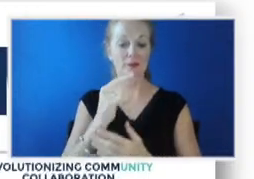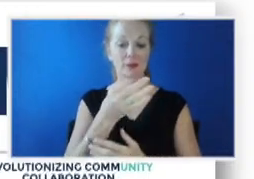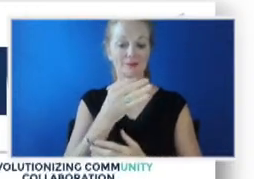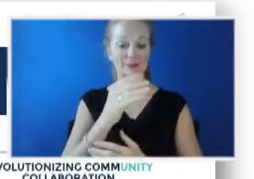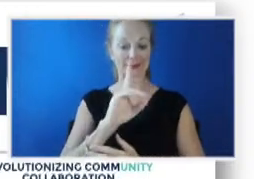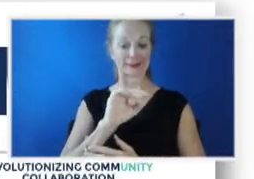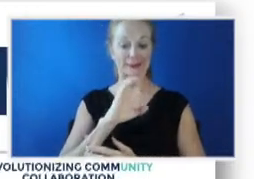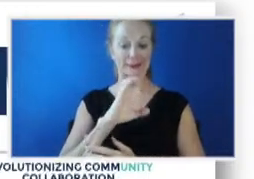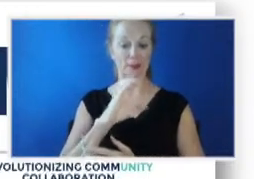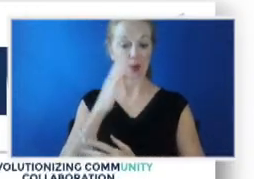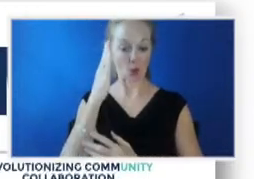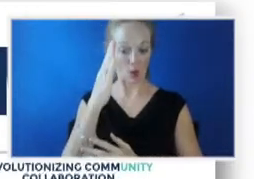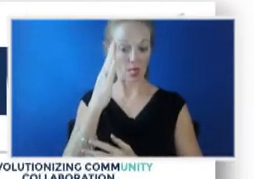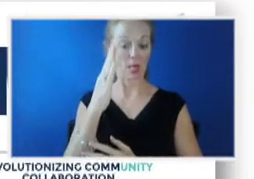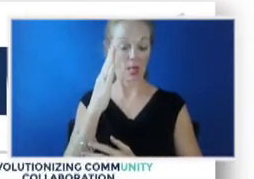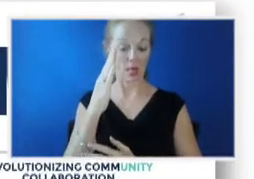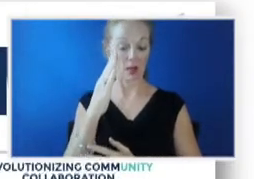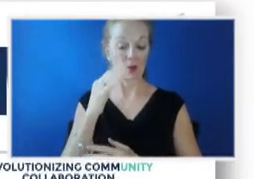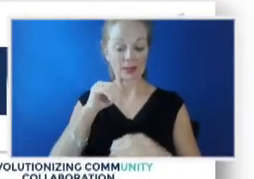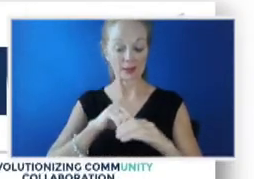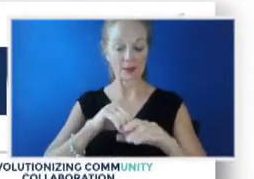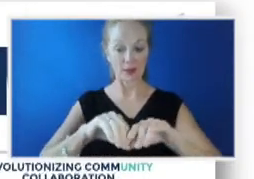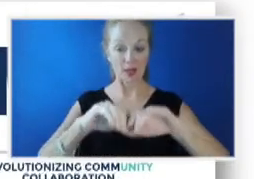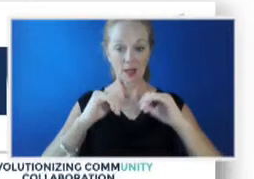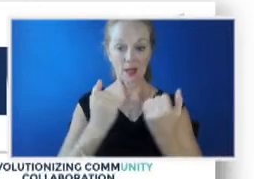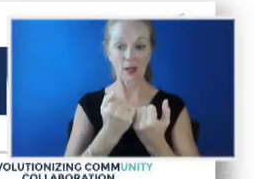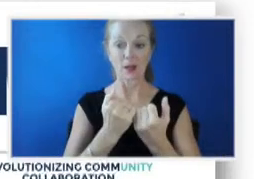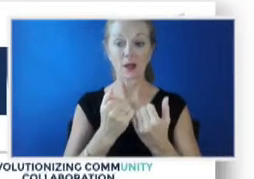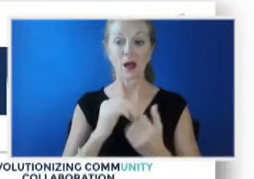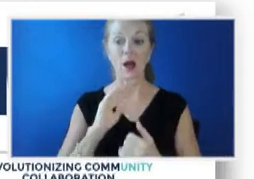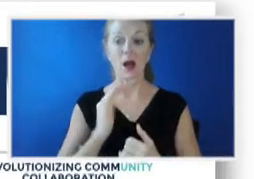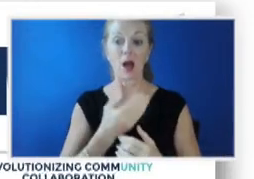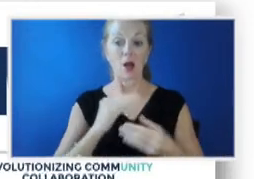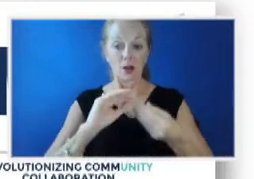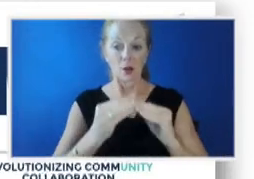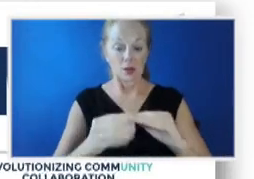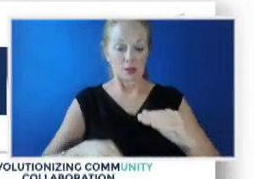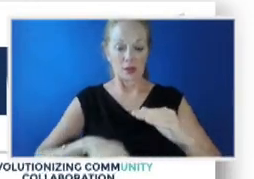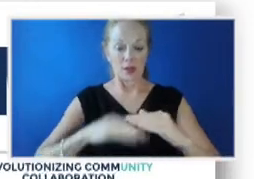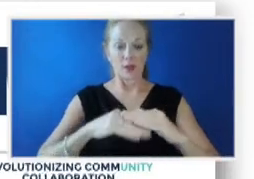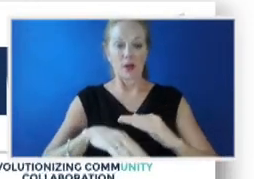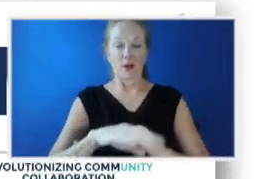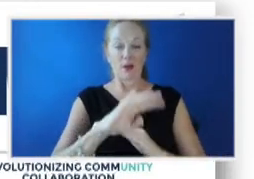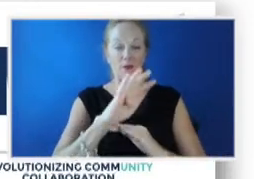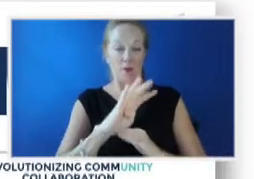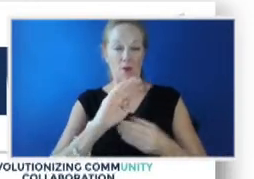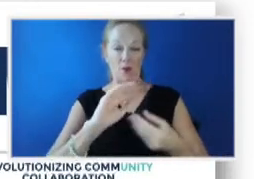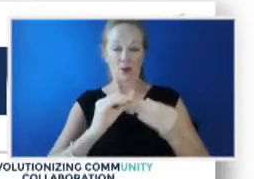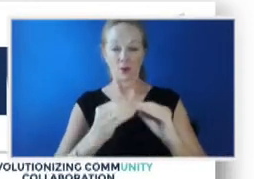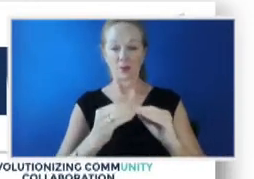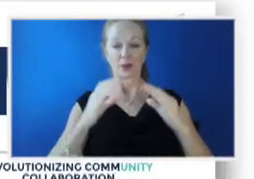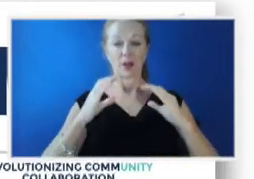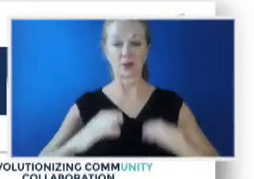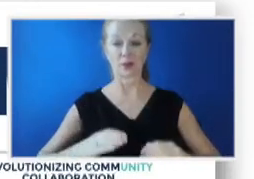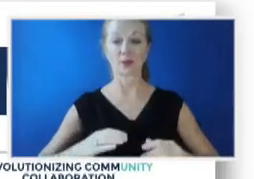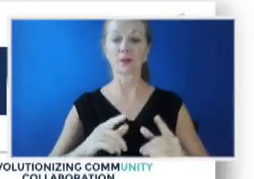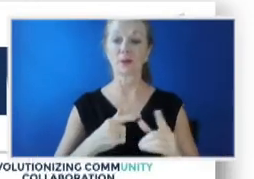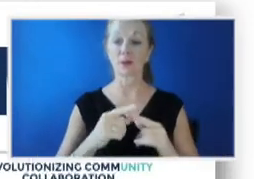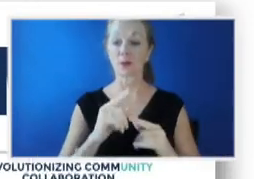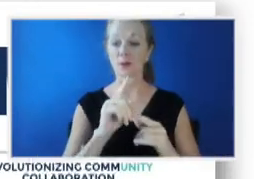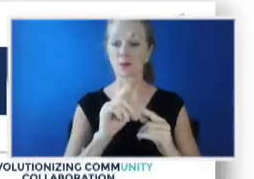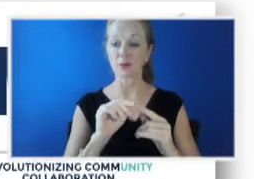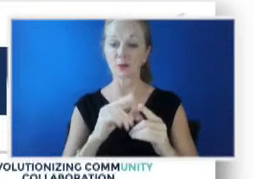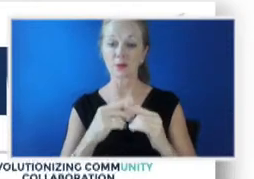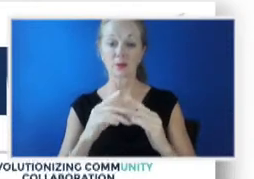within our agency. We have this will bring our numbers up to 4 employees that are customer experience officers that